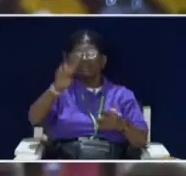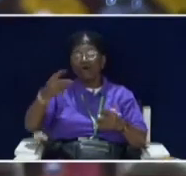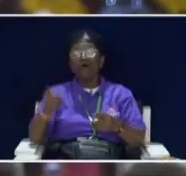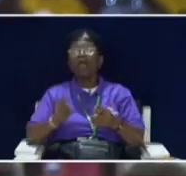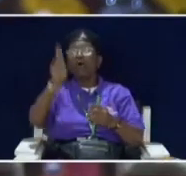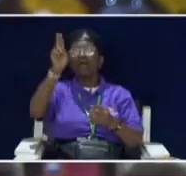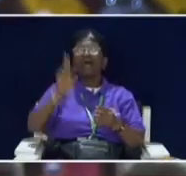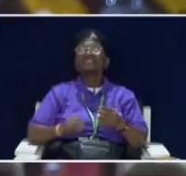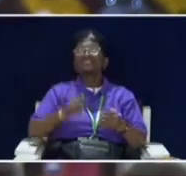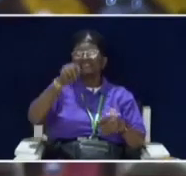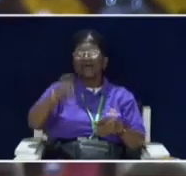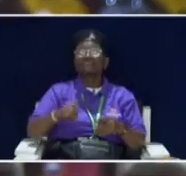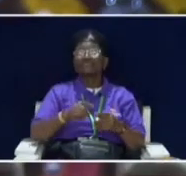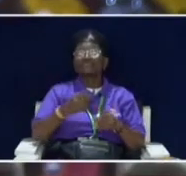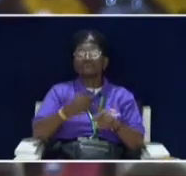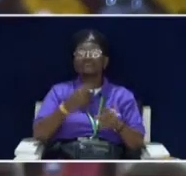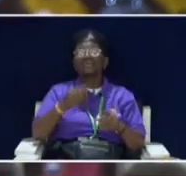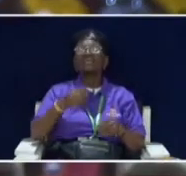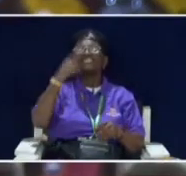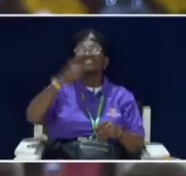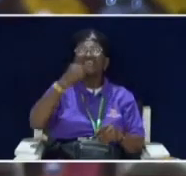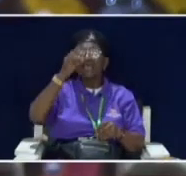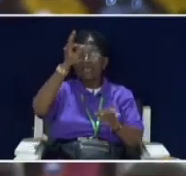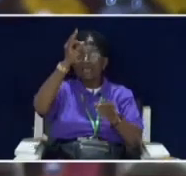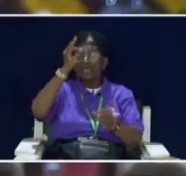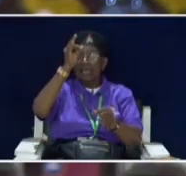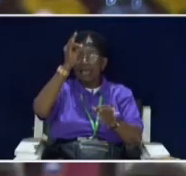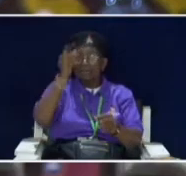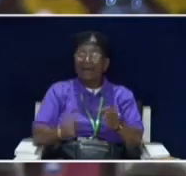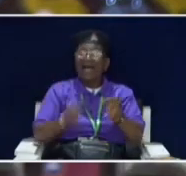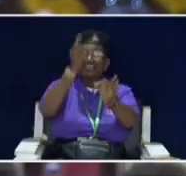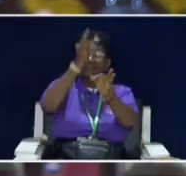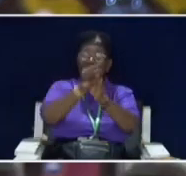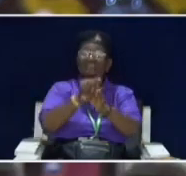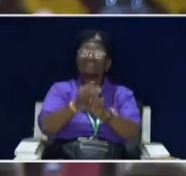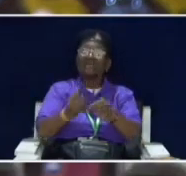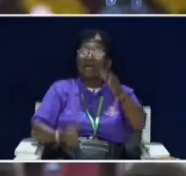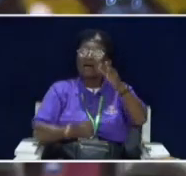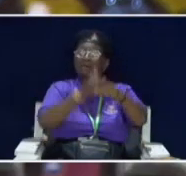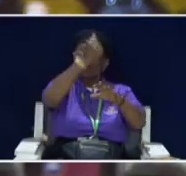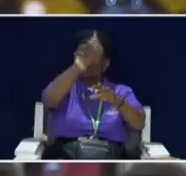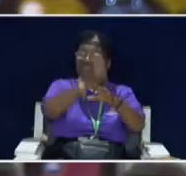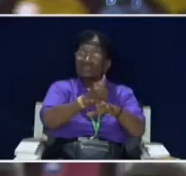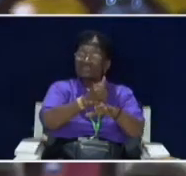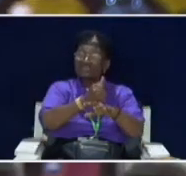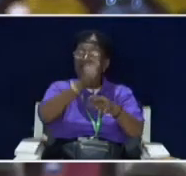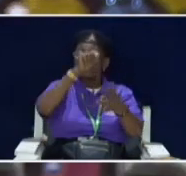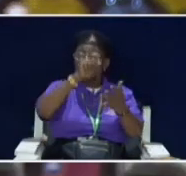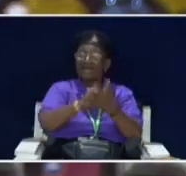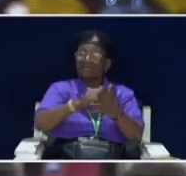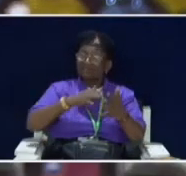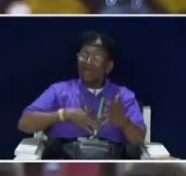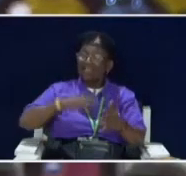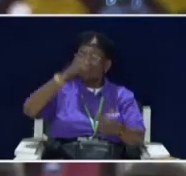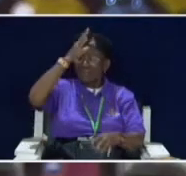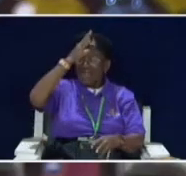mountain. Say this by faith this evening. Say the mountains that my fathers and